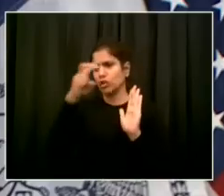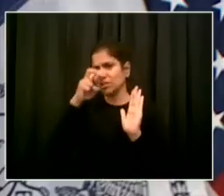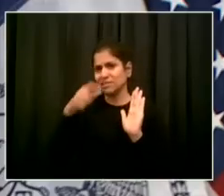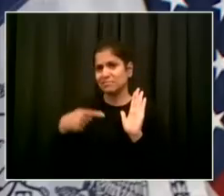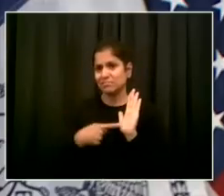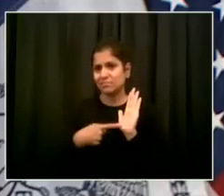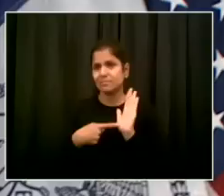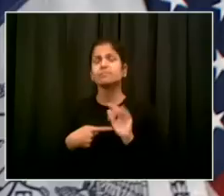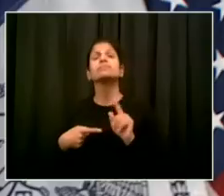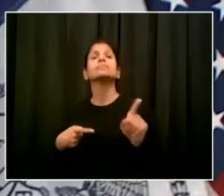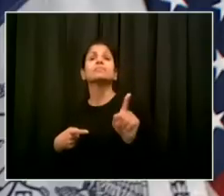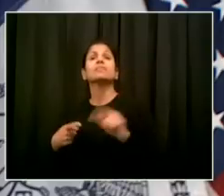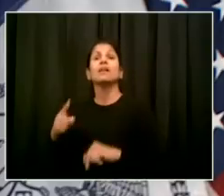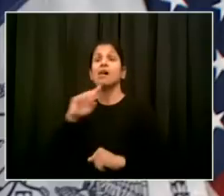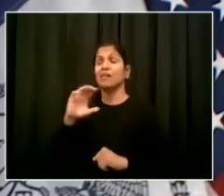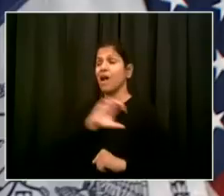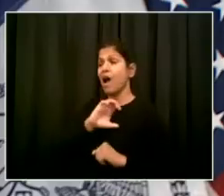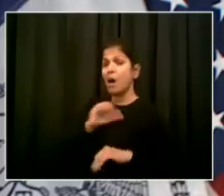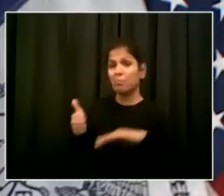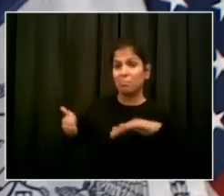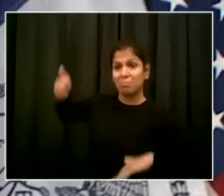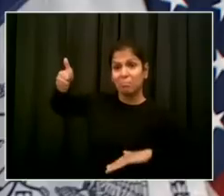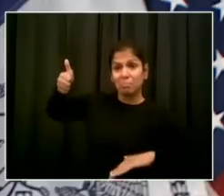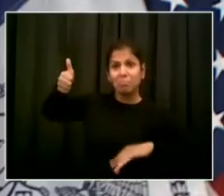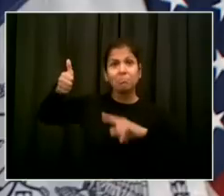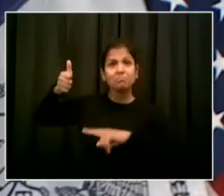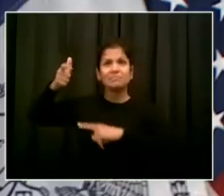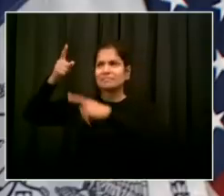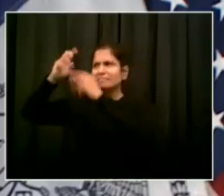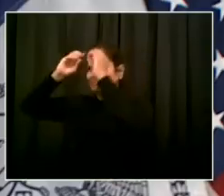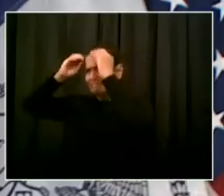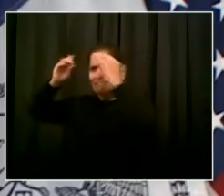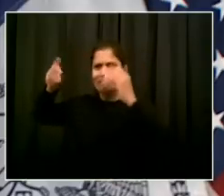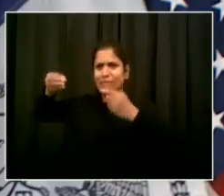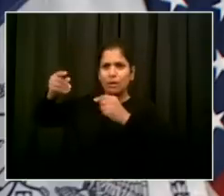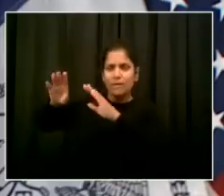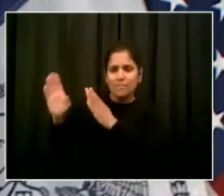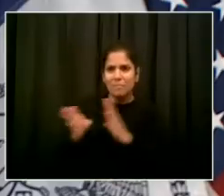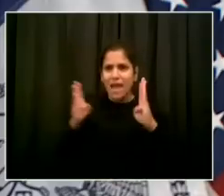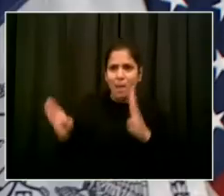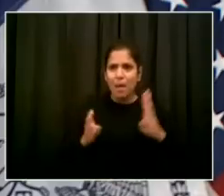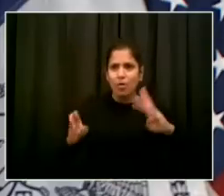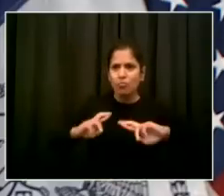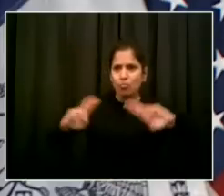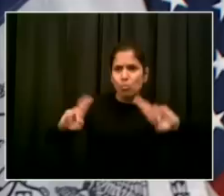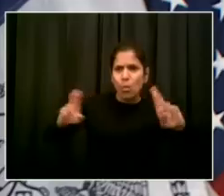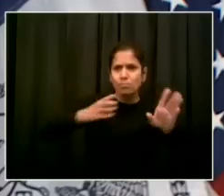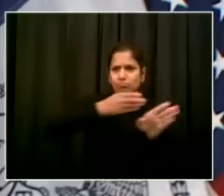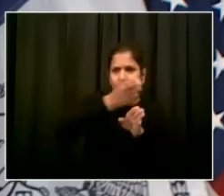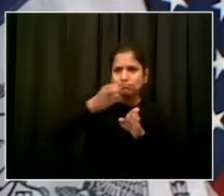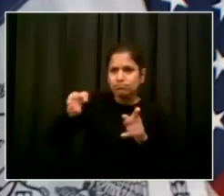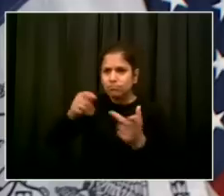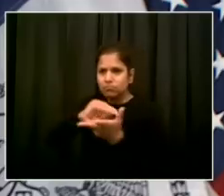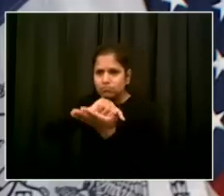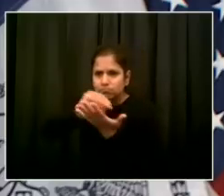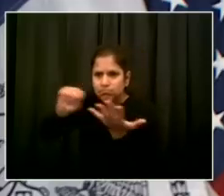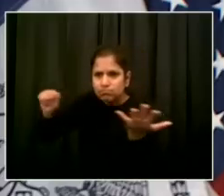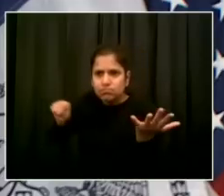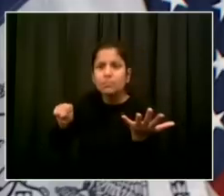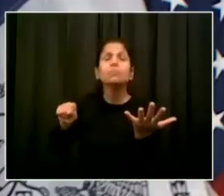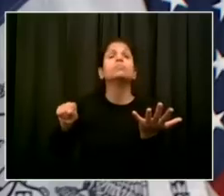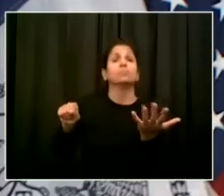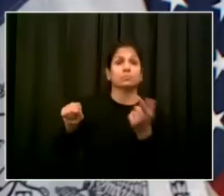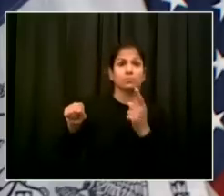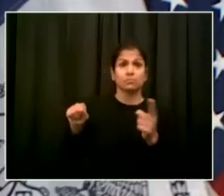on the same page with the lawyers. And I expect from tonight on a much clearer approach to enforcement. It's crucial all New